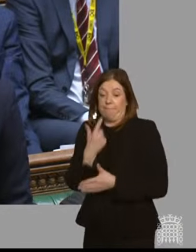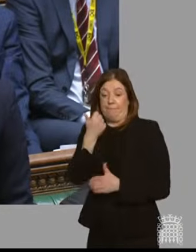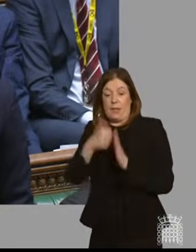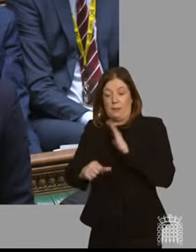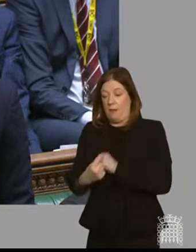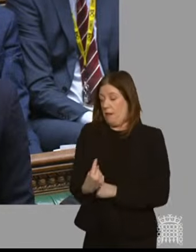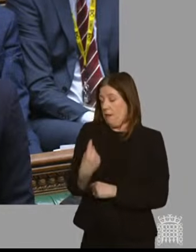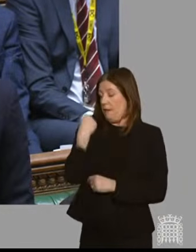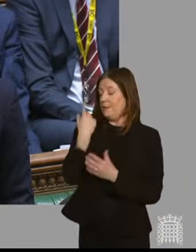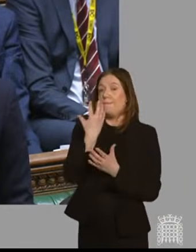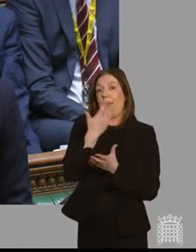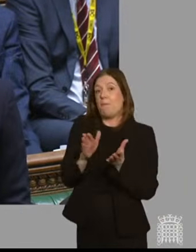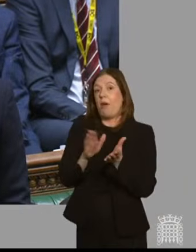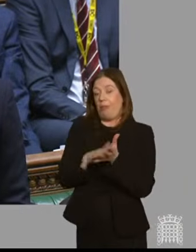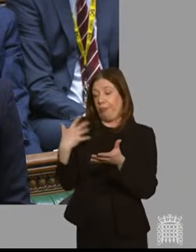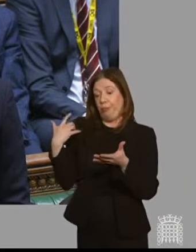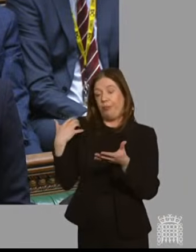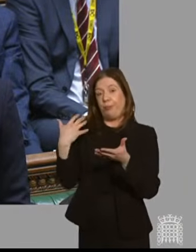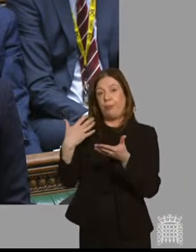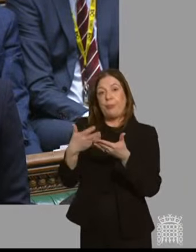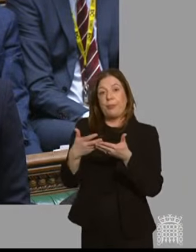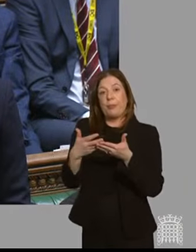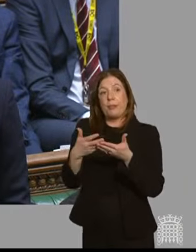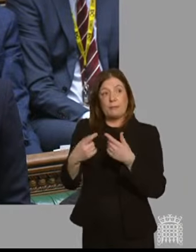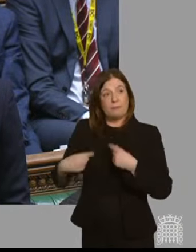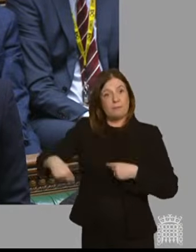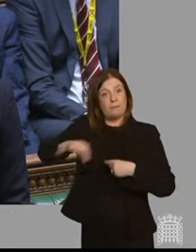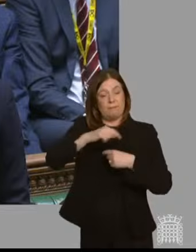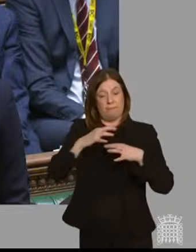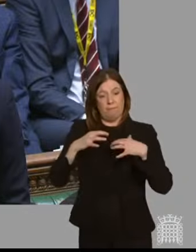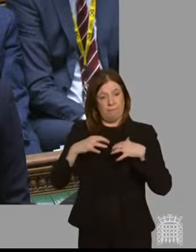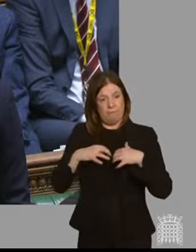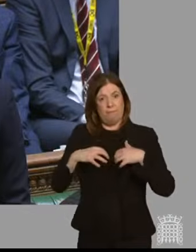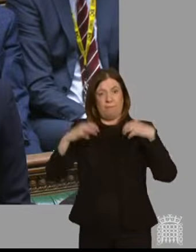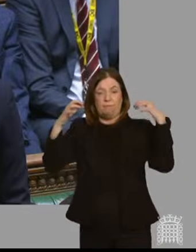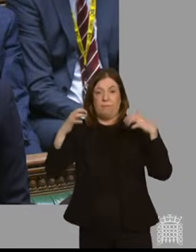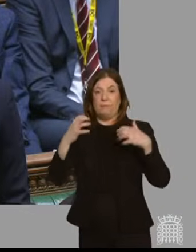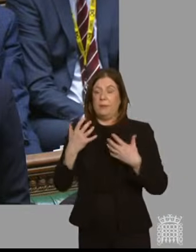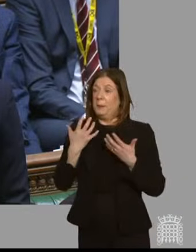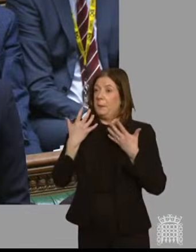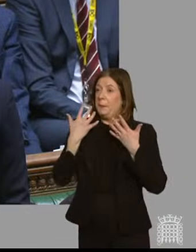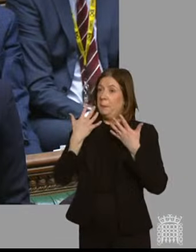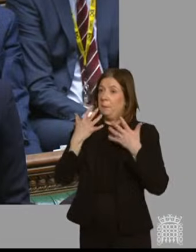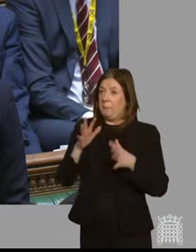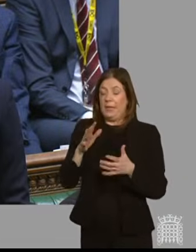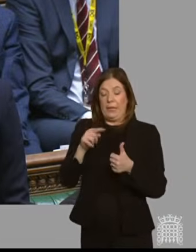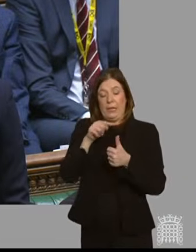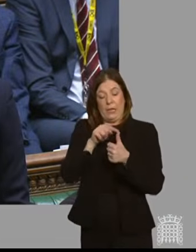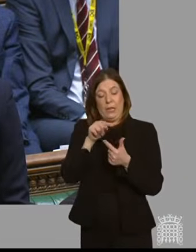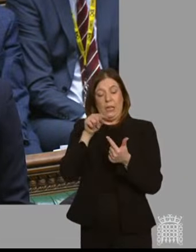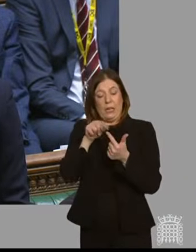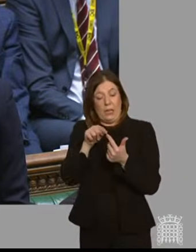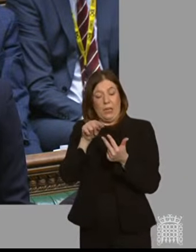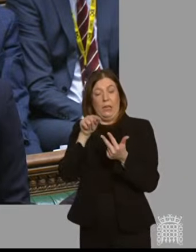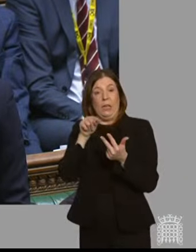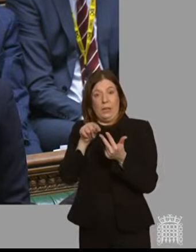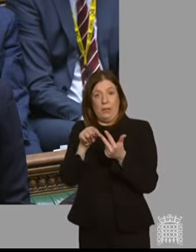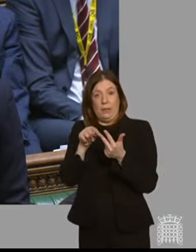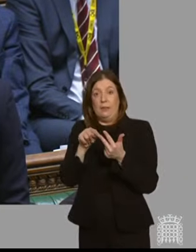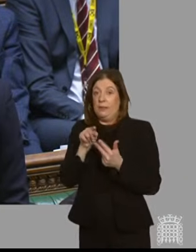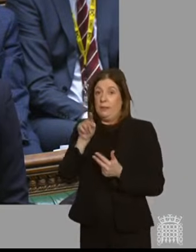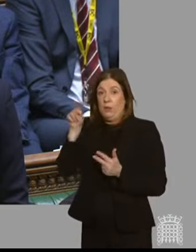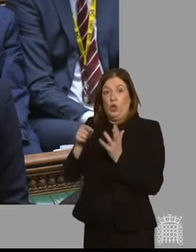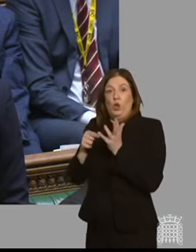House has equivocated, and this government on 3 occasions at the United Nations has abstained when it could have